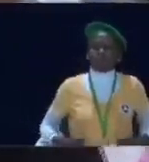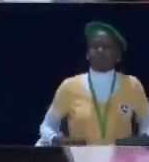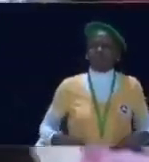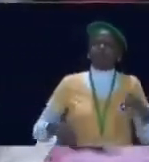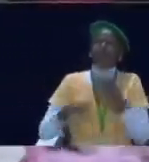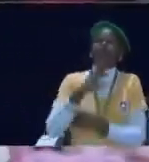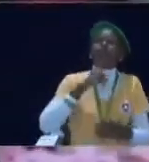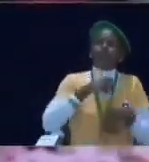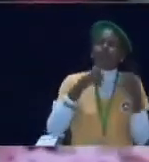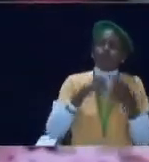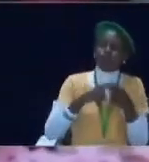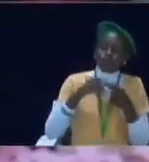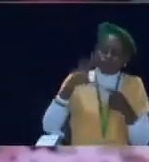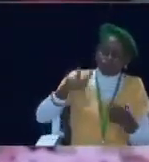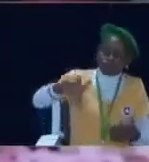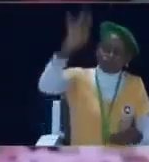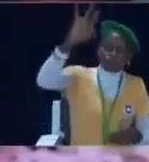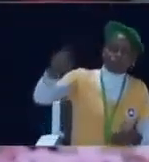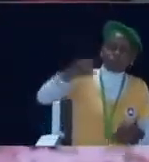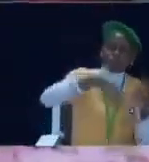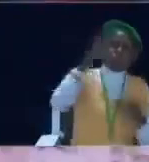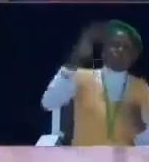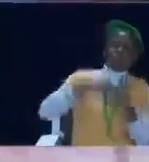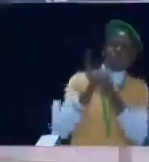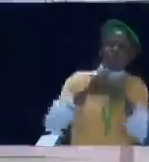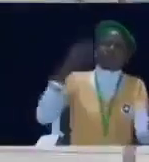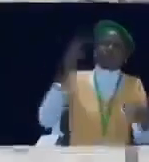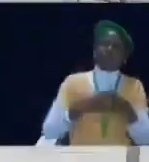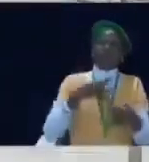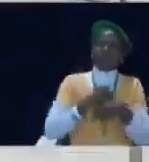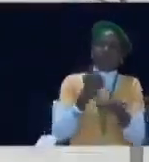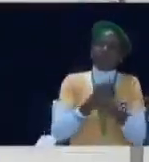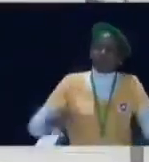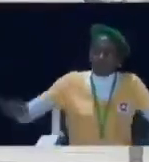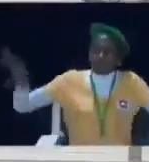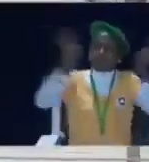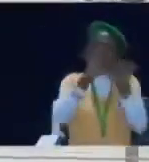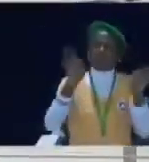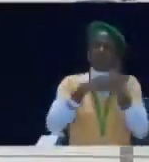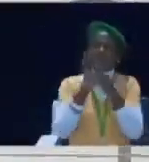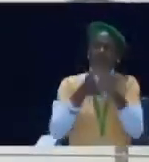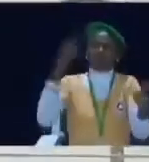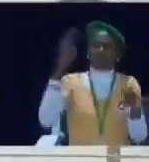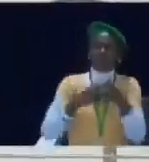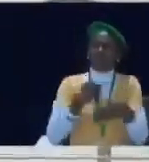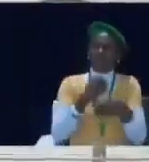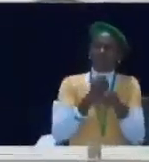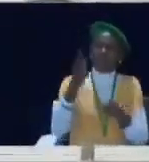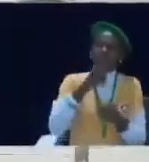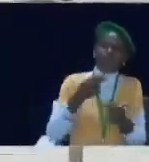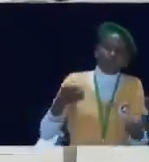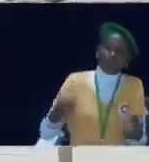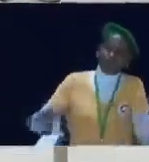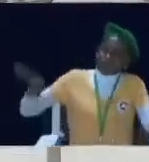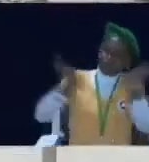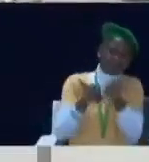God is going to source you out and make you important and make you relevant.